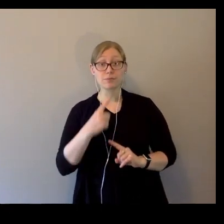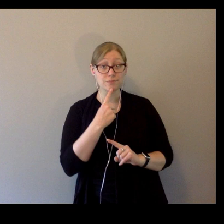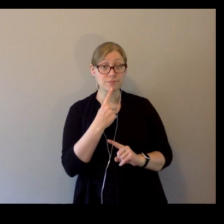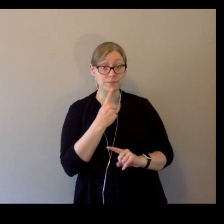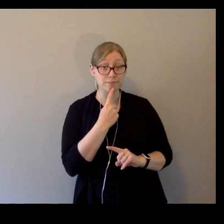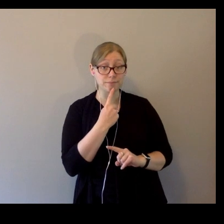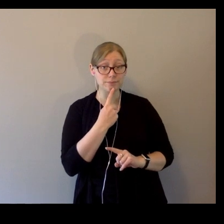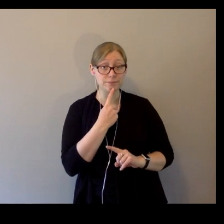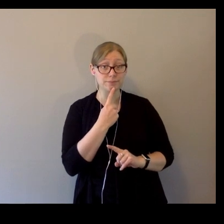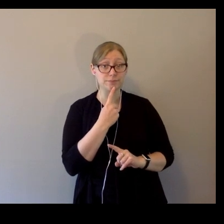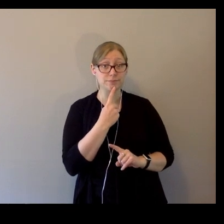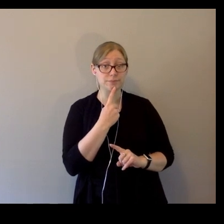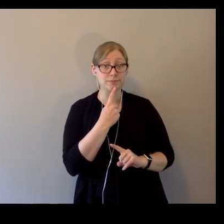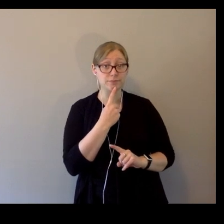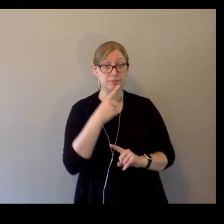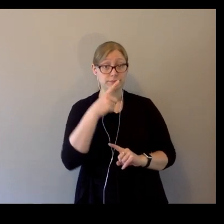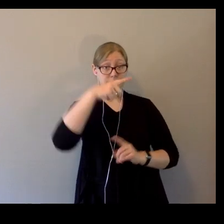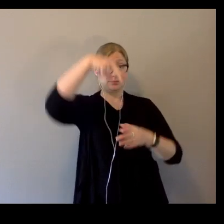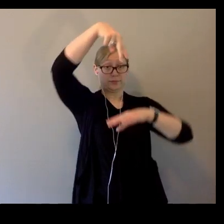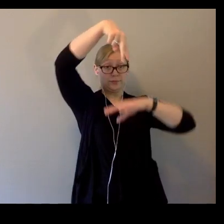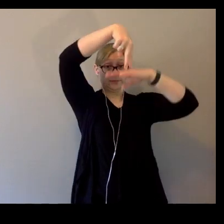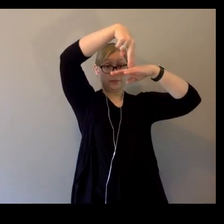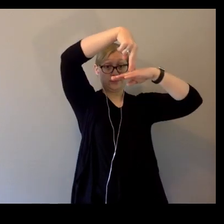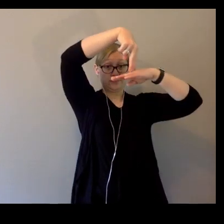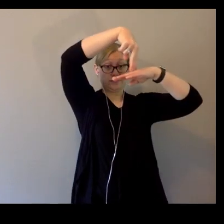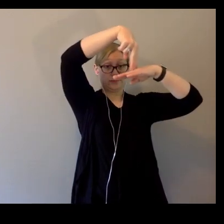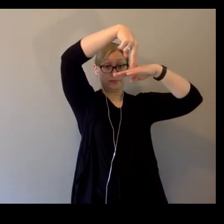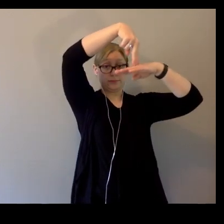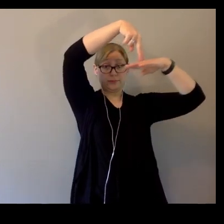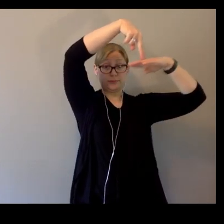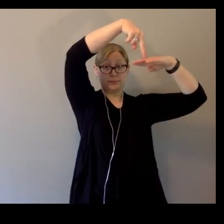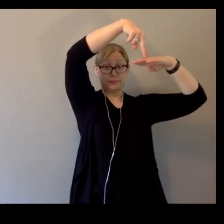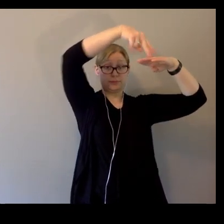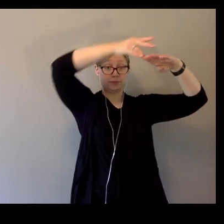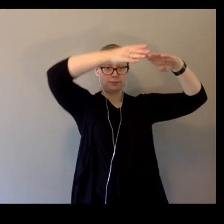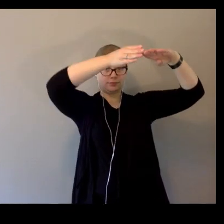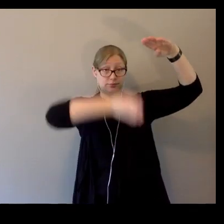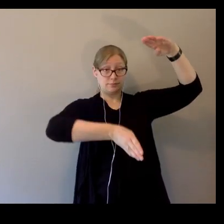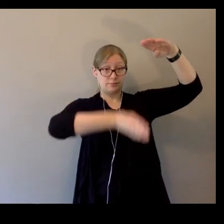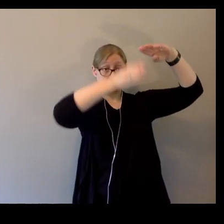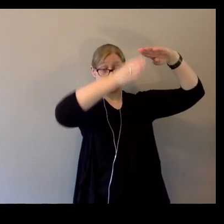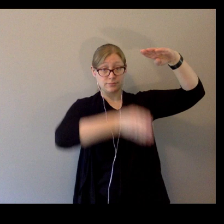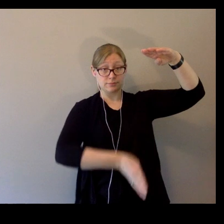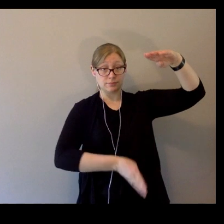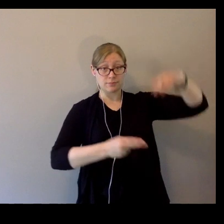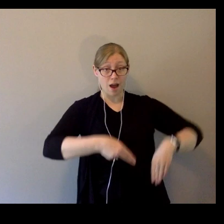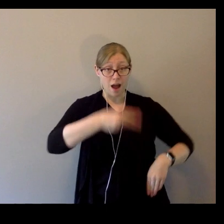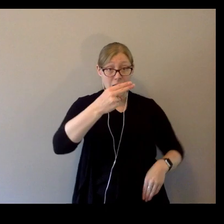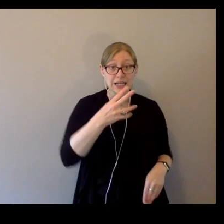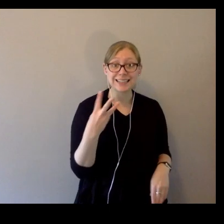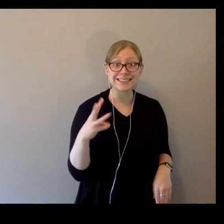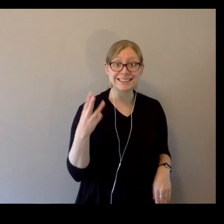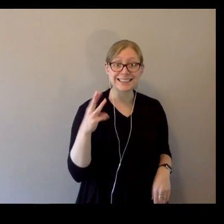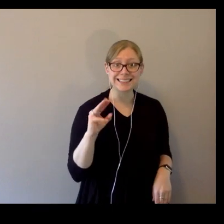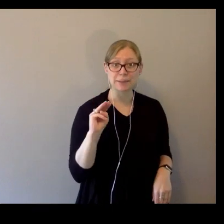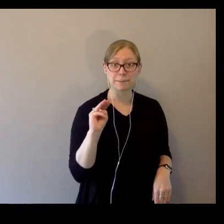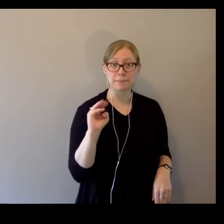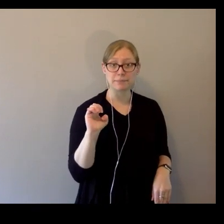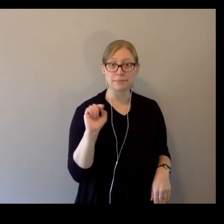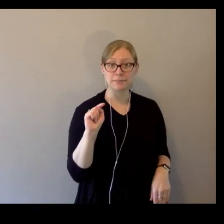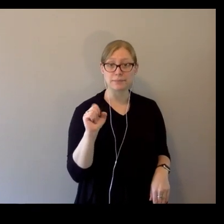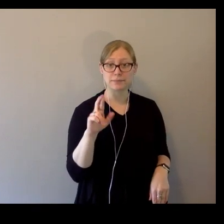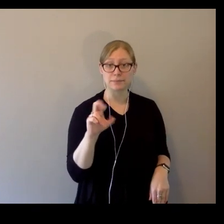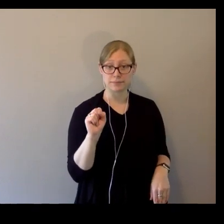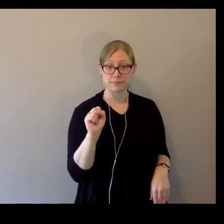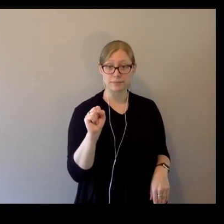he's standing on the rooftop. The building is 16 meters from the ground, the roof, and